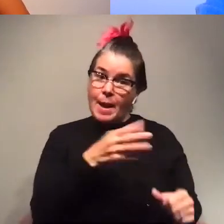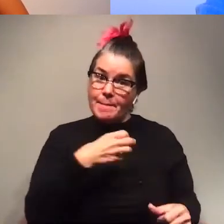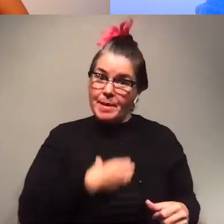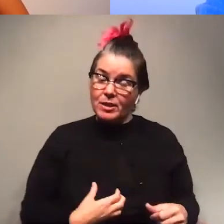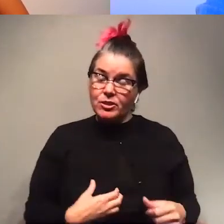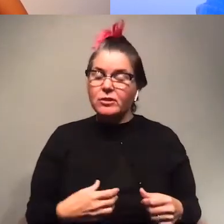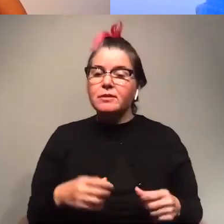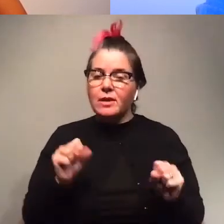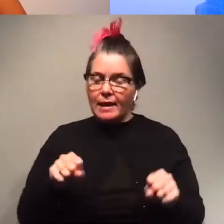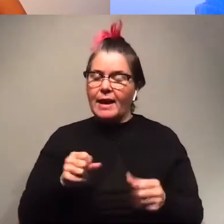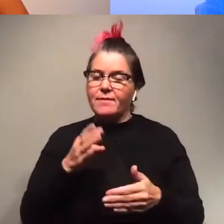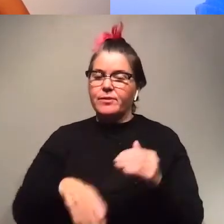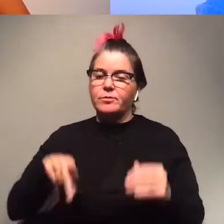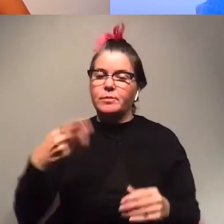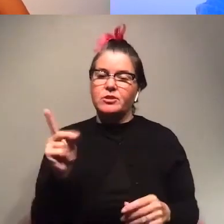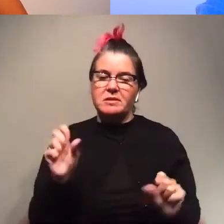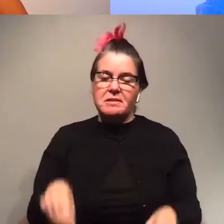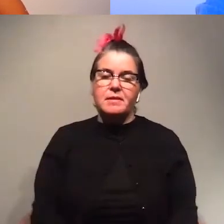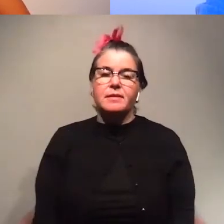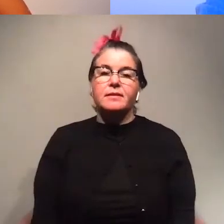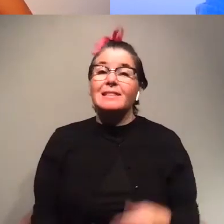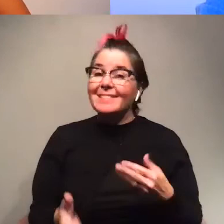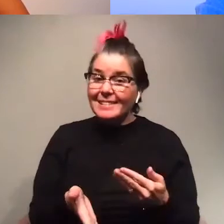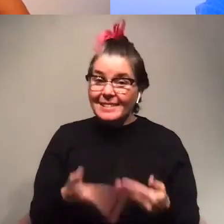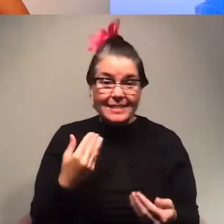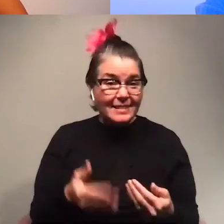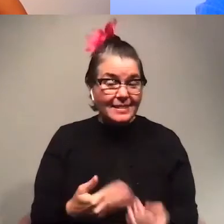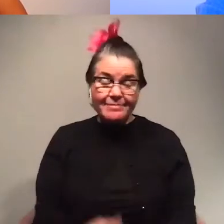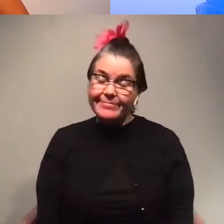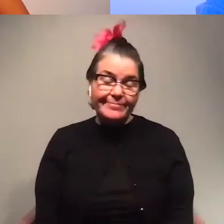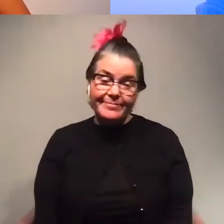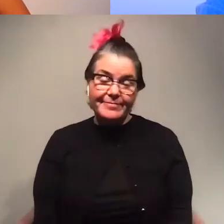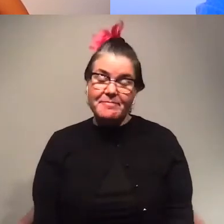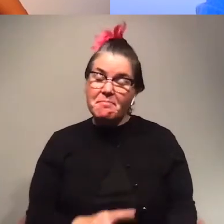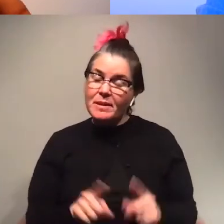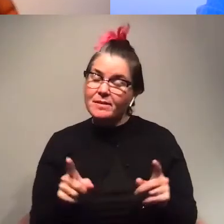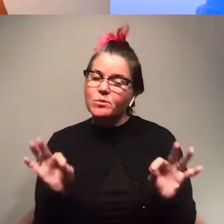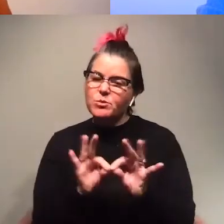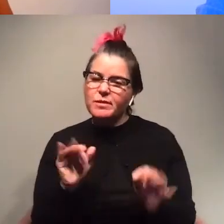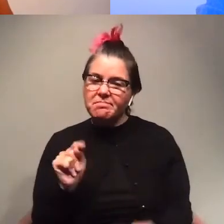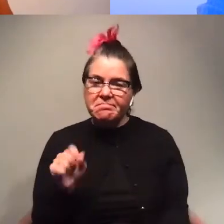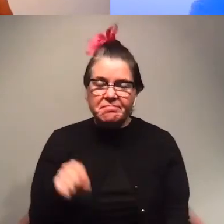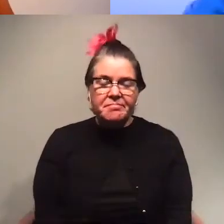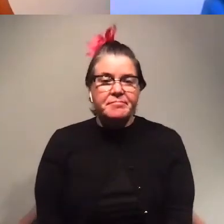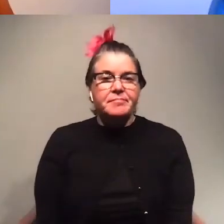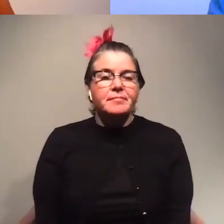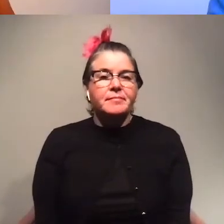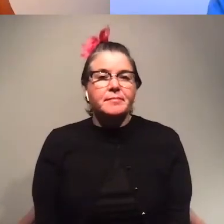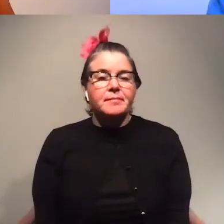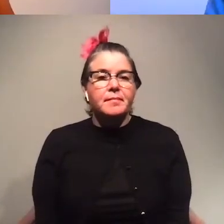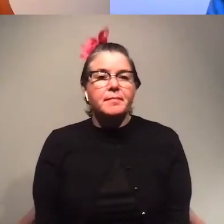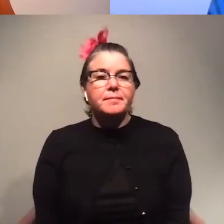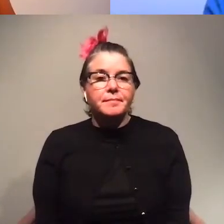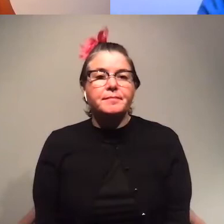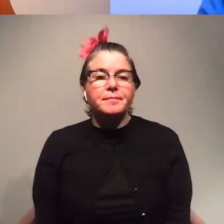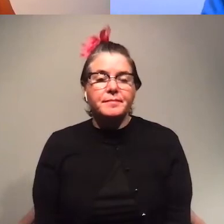can get a PhD done. It's not an easy track to do, but it's definitely worth it. Mm-hmm. Yeah, no, that's